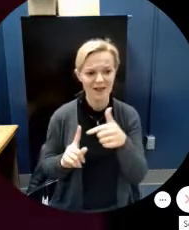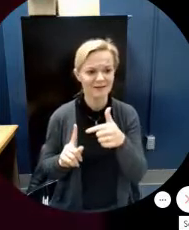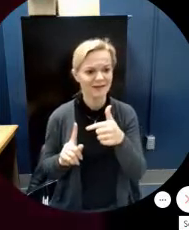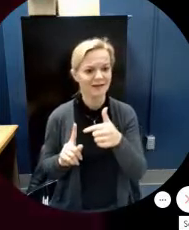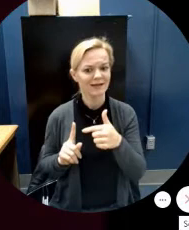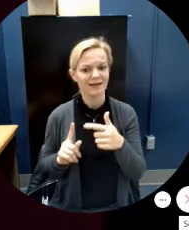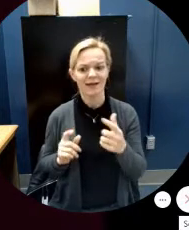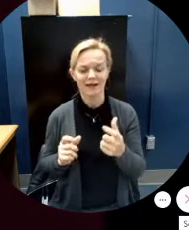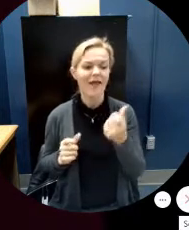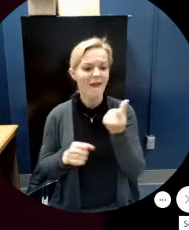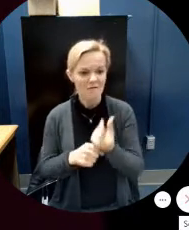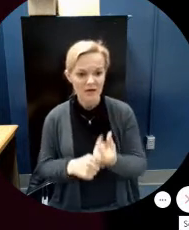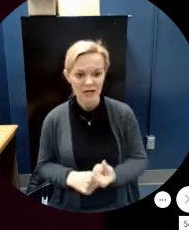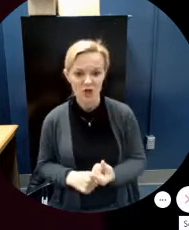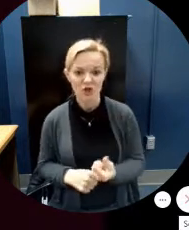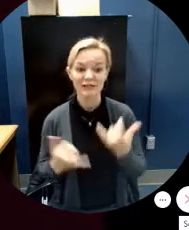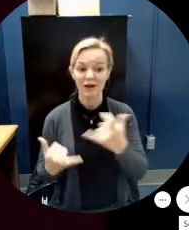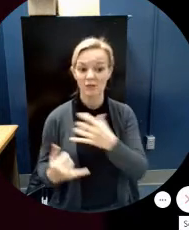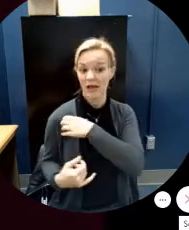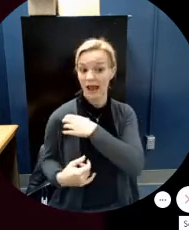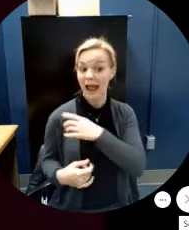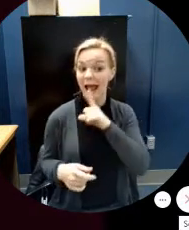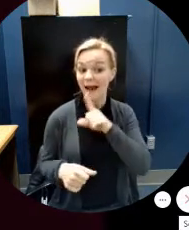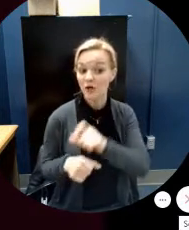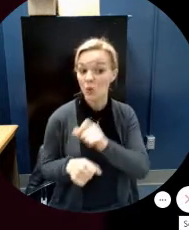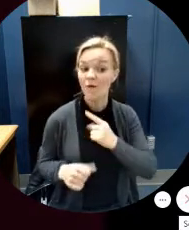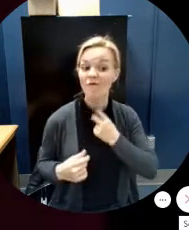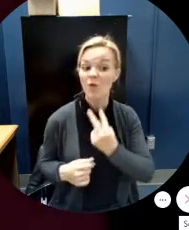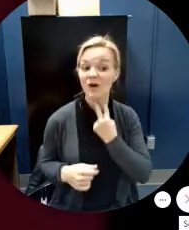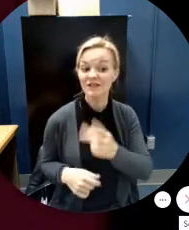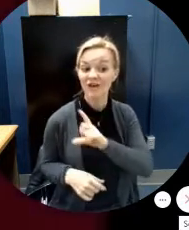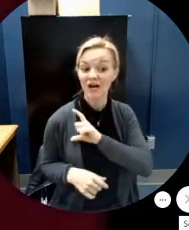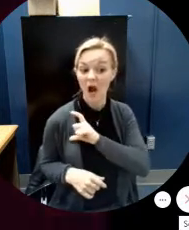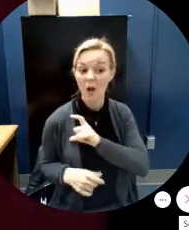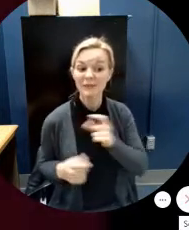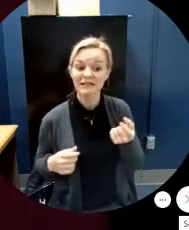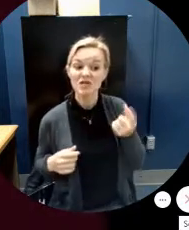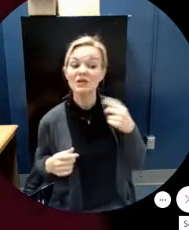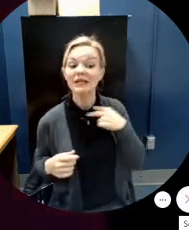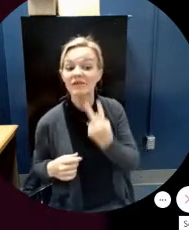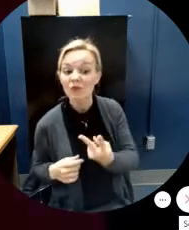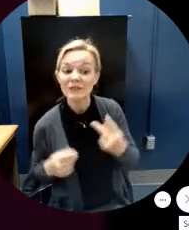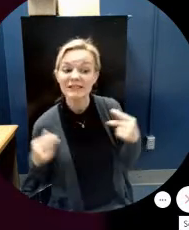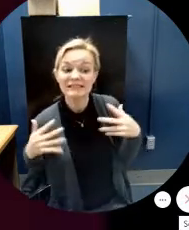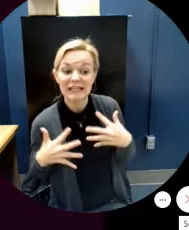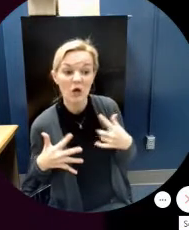1033. My partner is being shot. We are at 1405